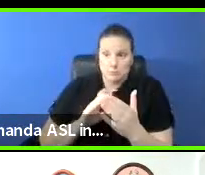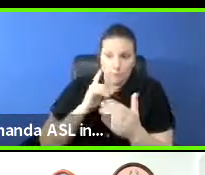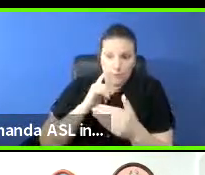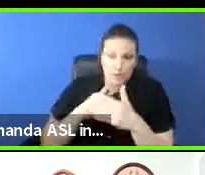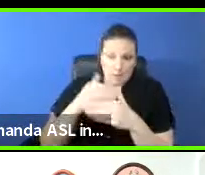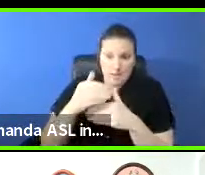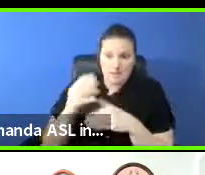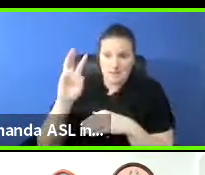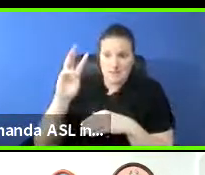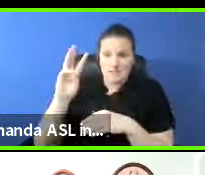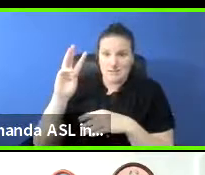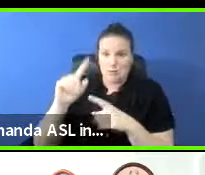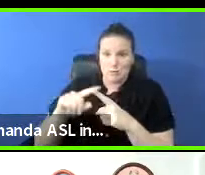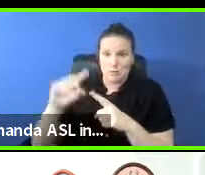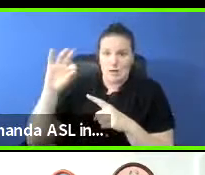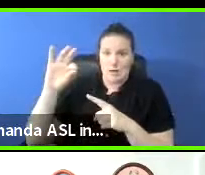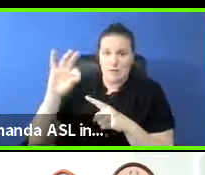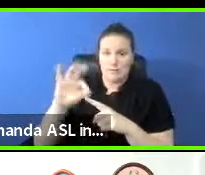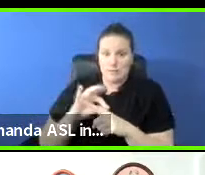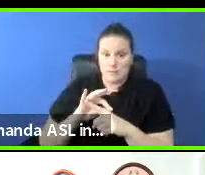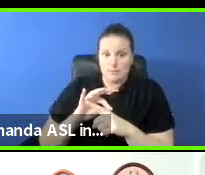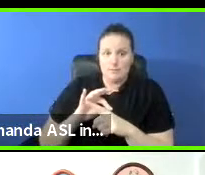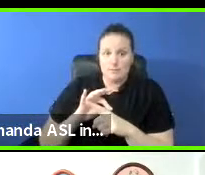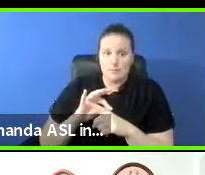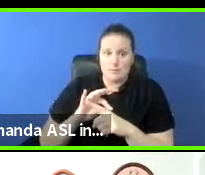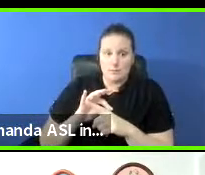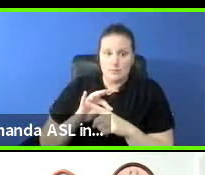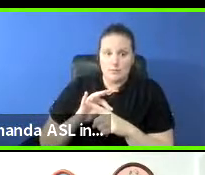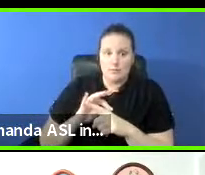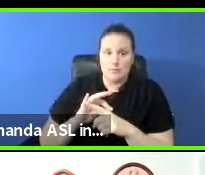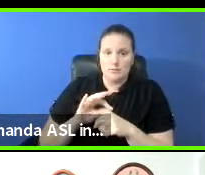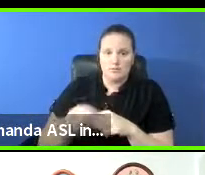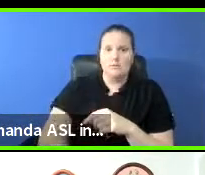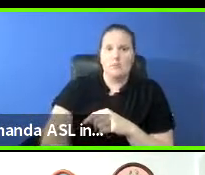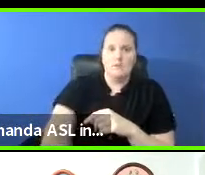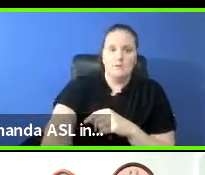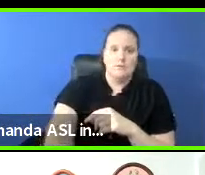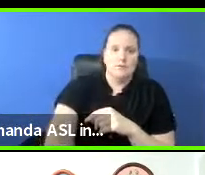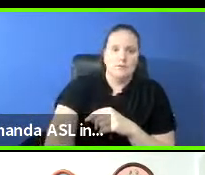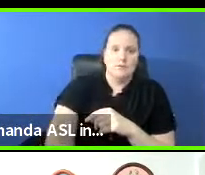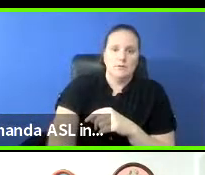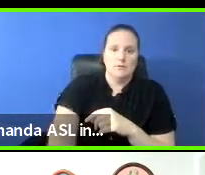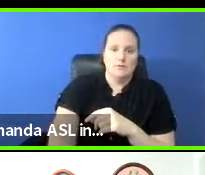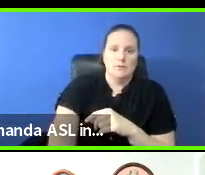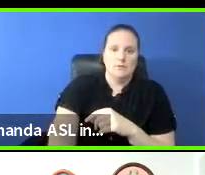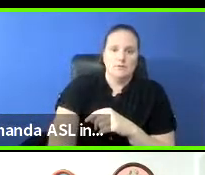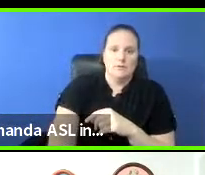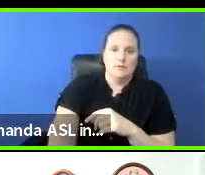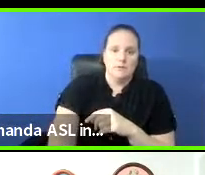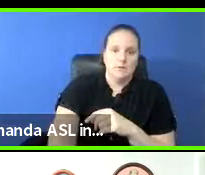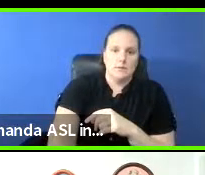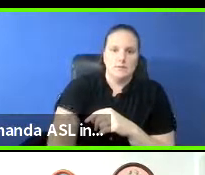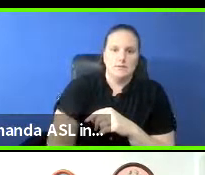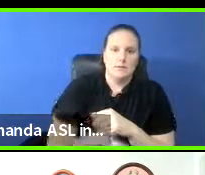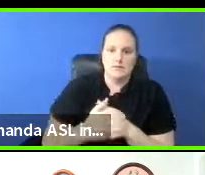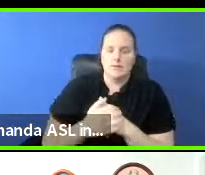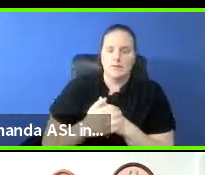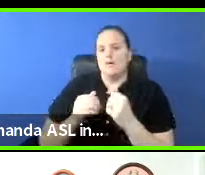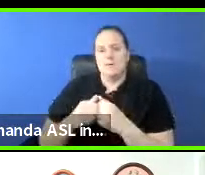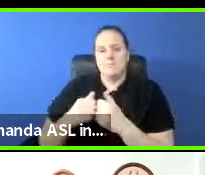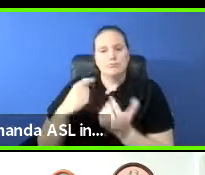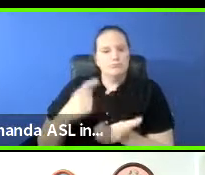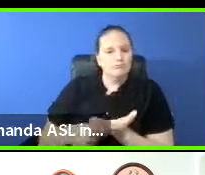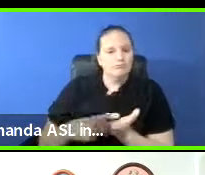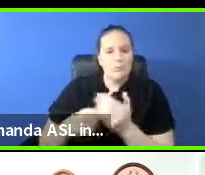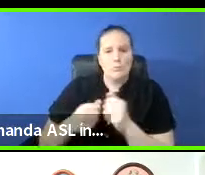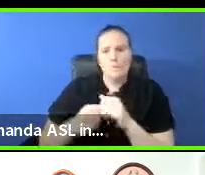next 6 to 9 months. But we've had great conversation with the Bi-State Ledge group. They are